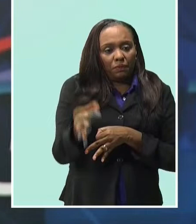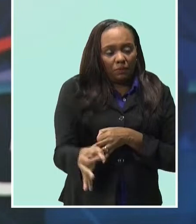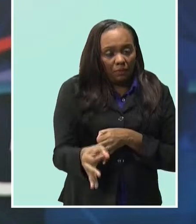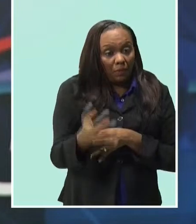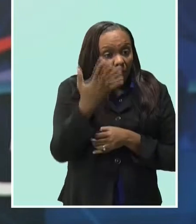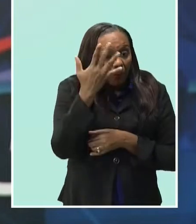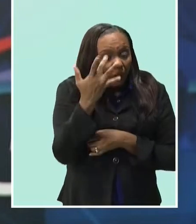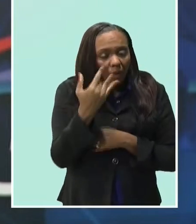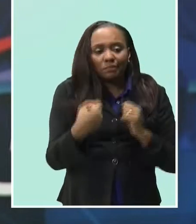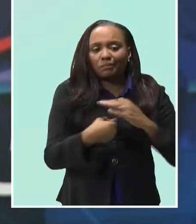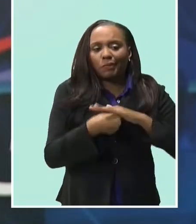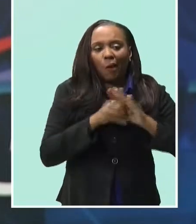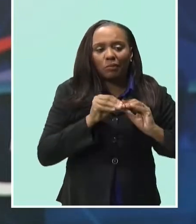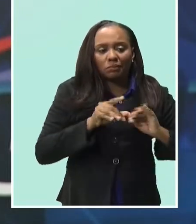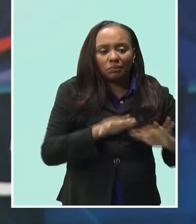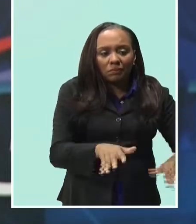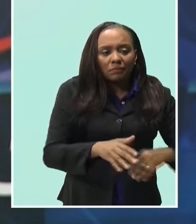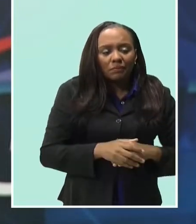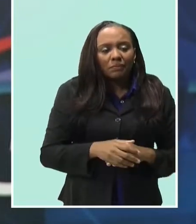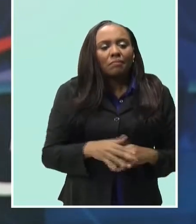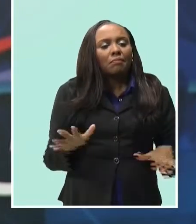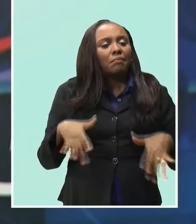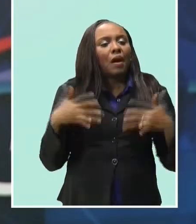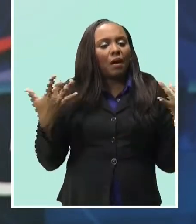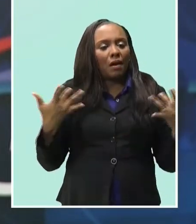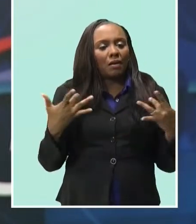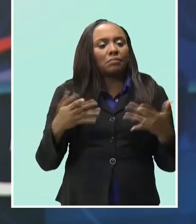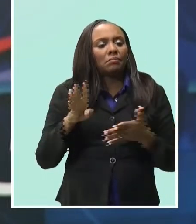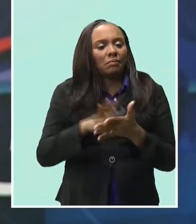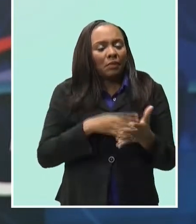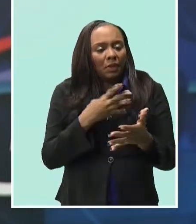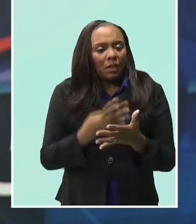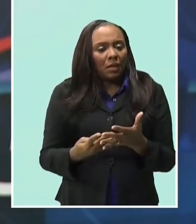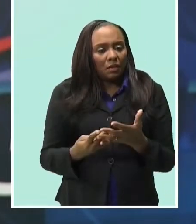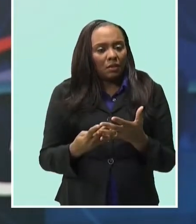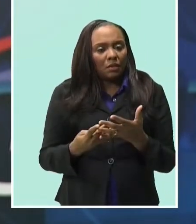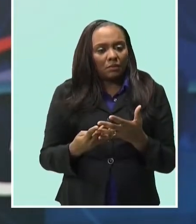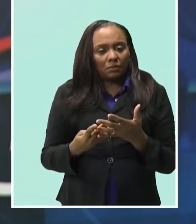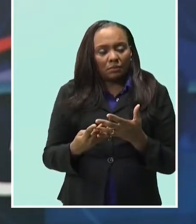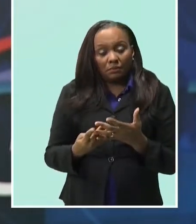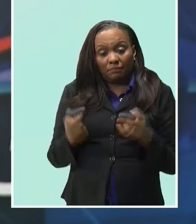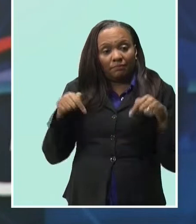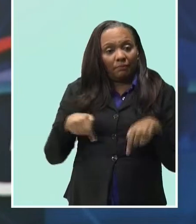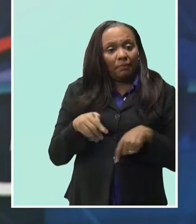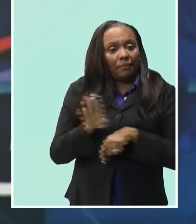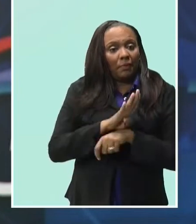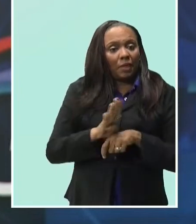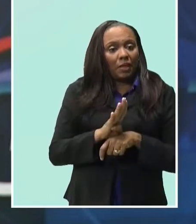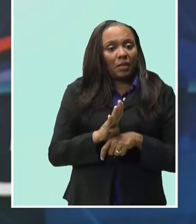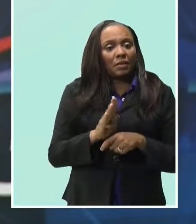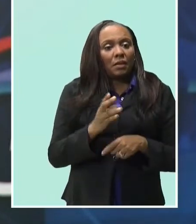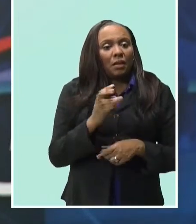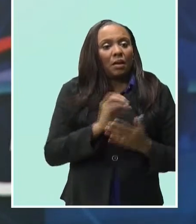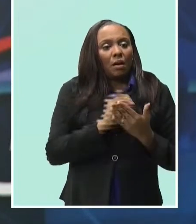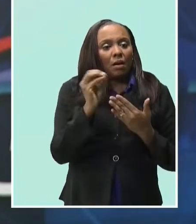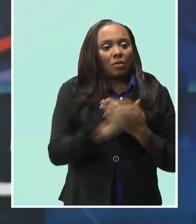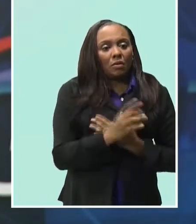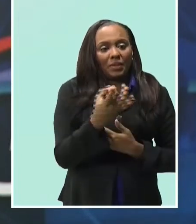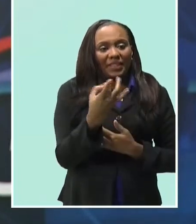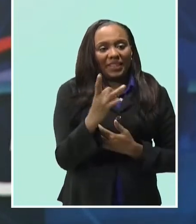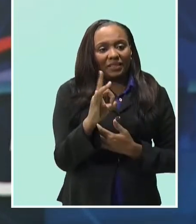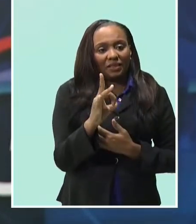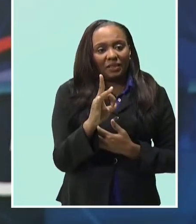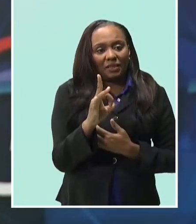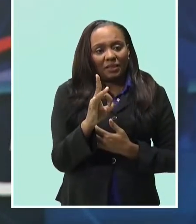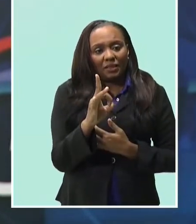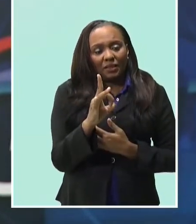to the current global circumstances of COVID-19. That event was originally scheduled to be held here in Barbados from the 18th to the 23rd of